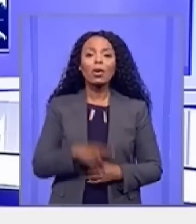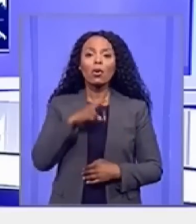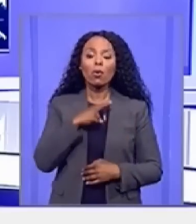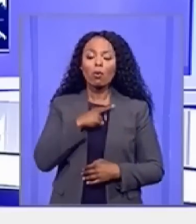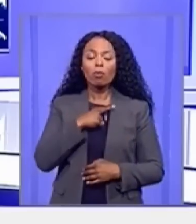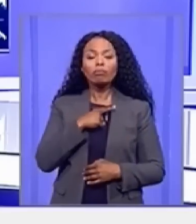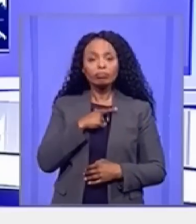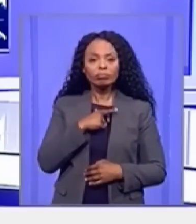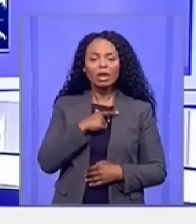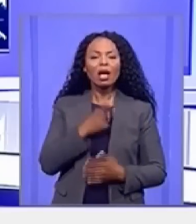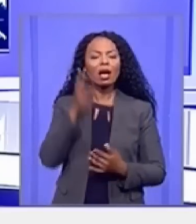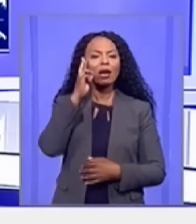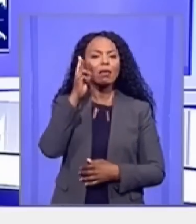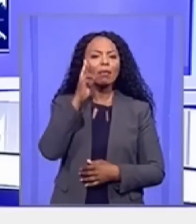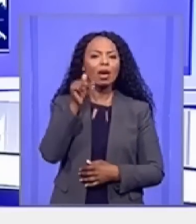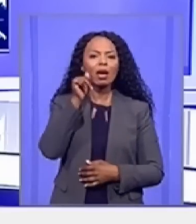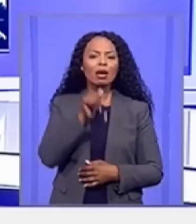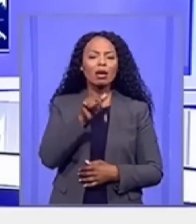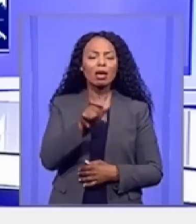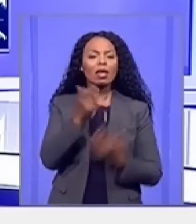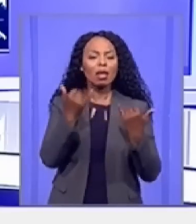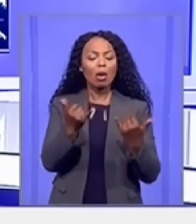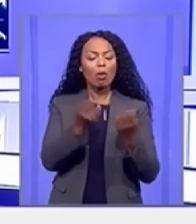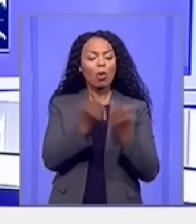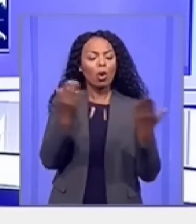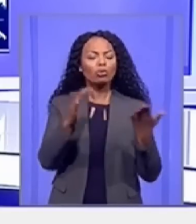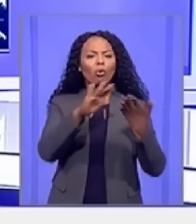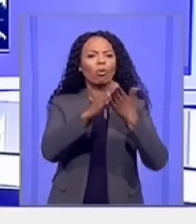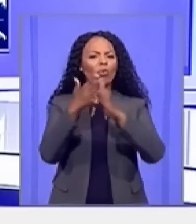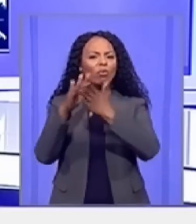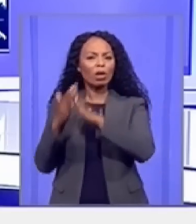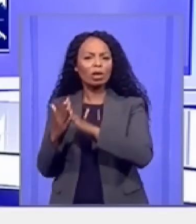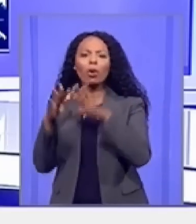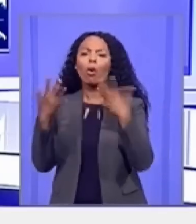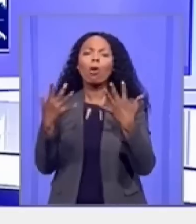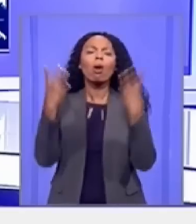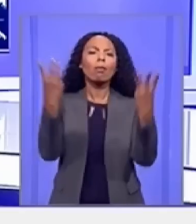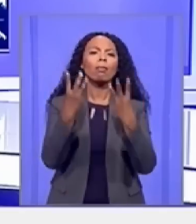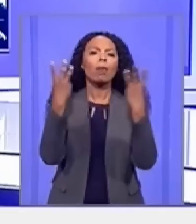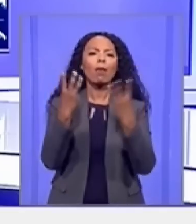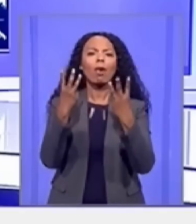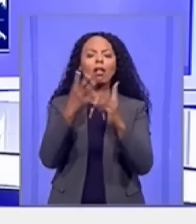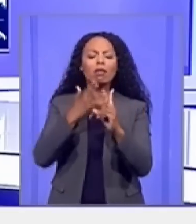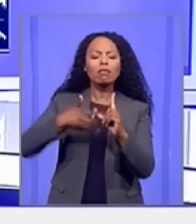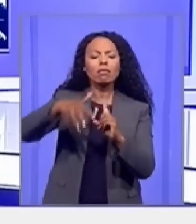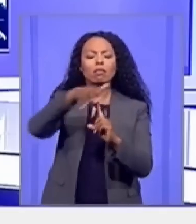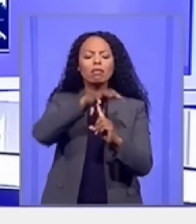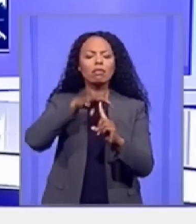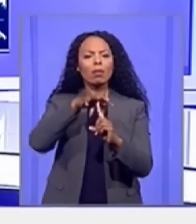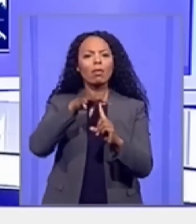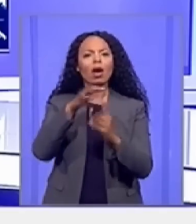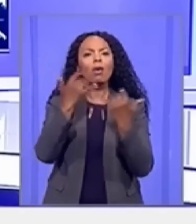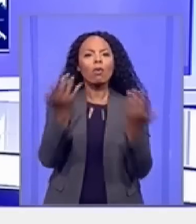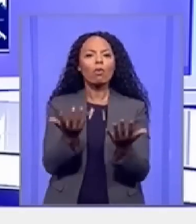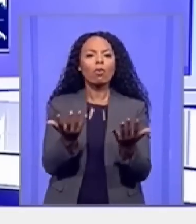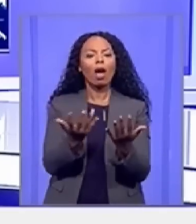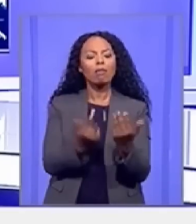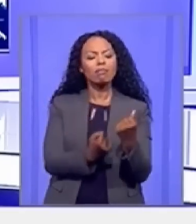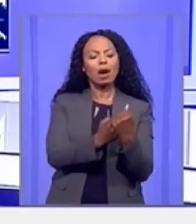hore jwalo ka ditse setjhaba se potapotile morena kapa se ikgarile